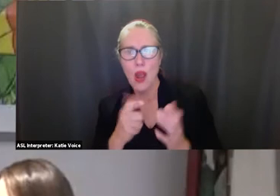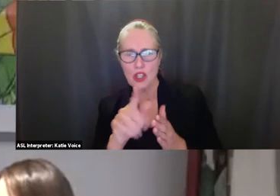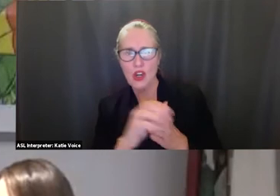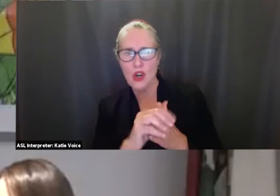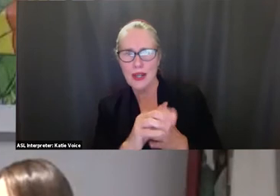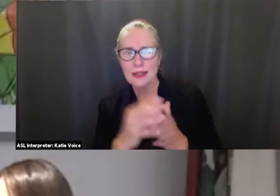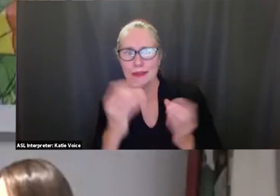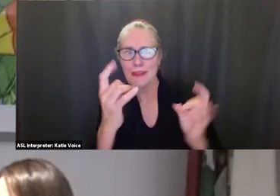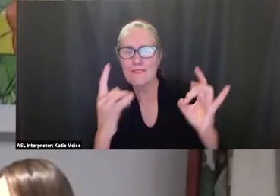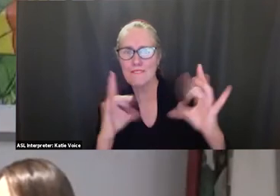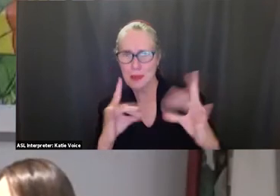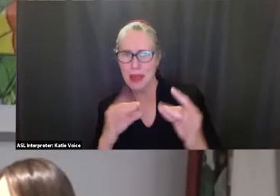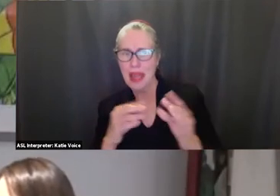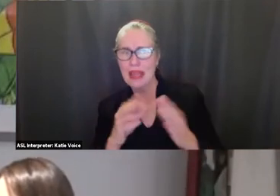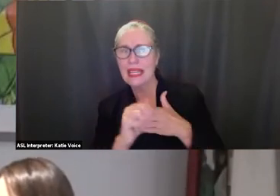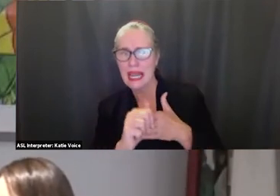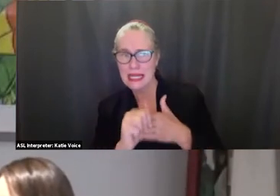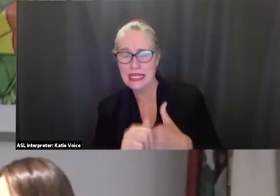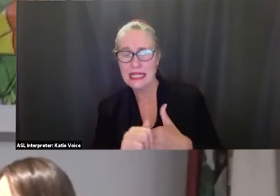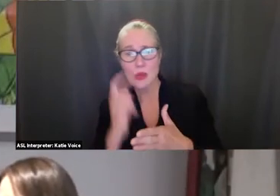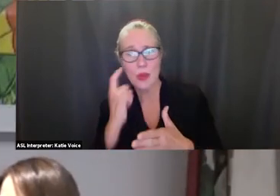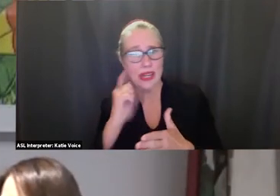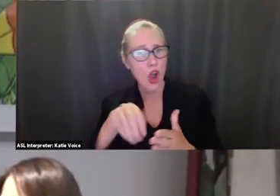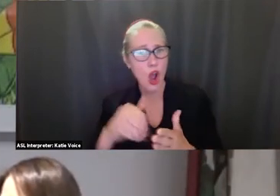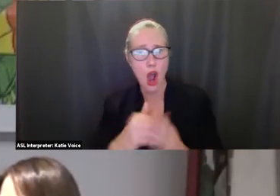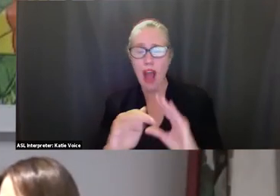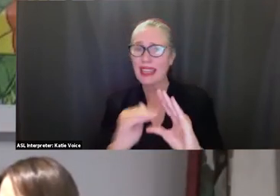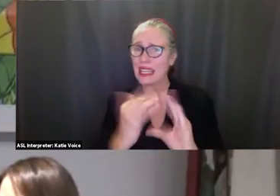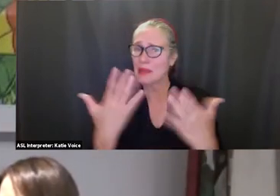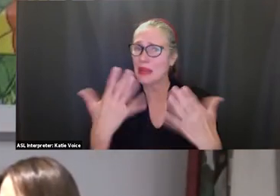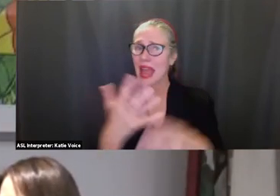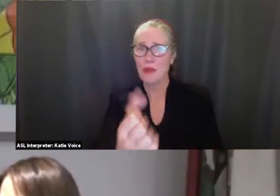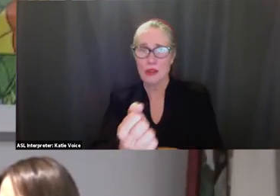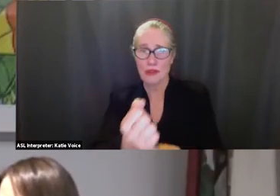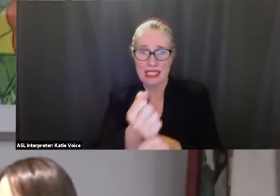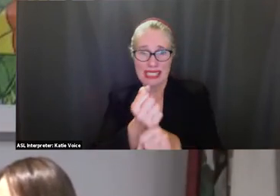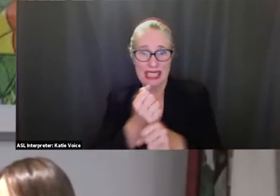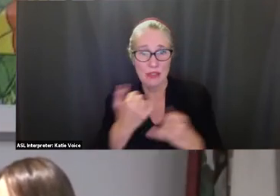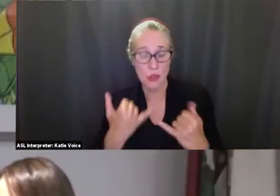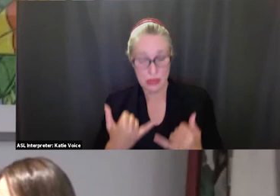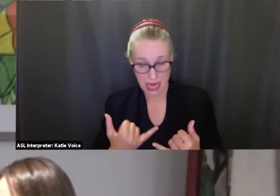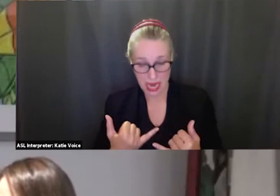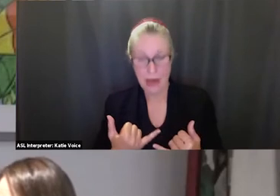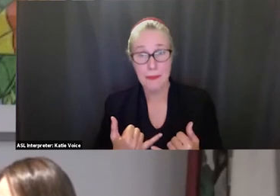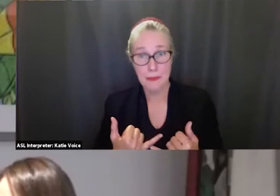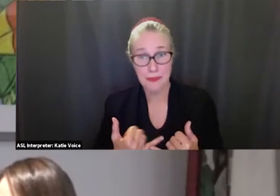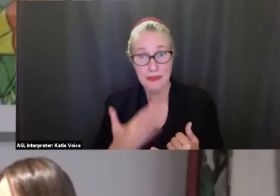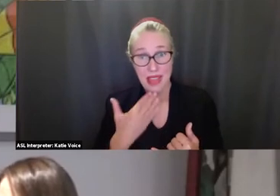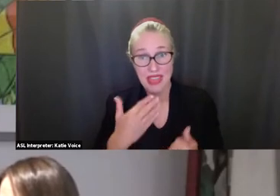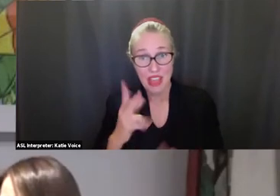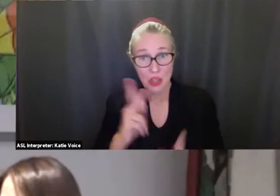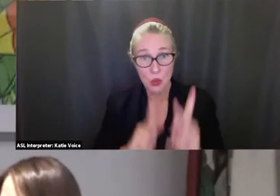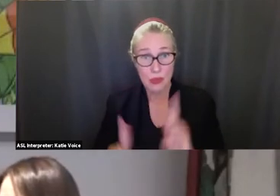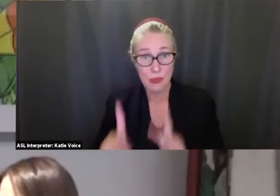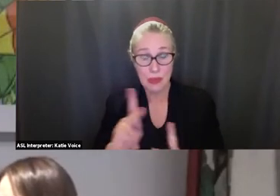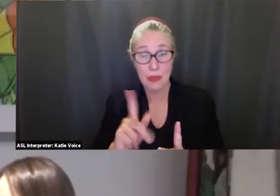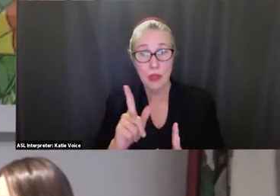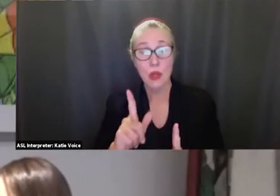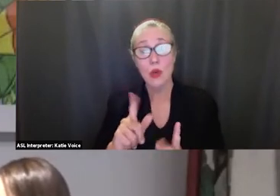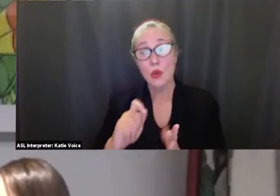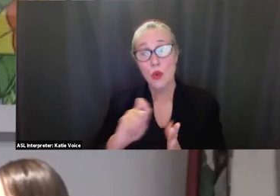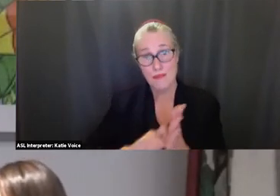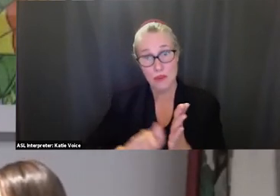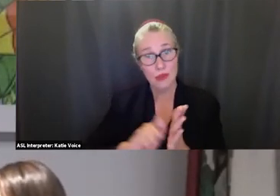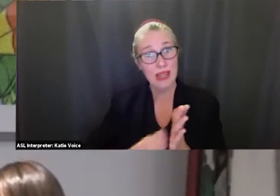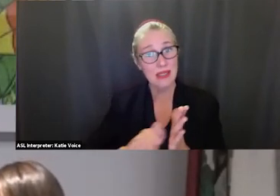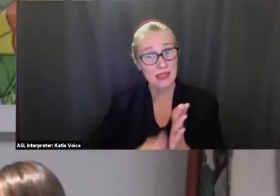uh reporting i want to recognize all the emails that we have received today and i'll thank those who have written to us on